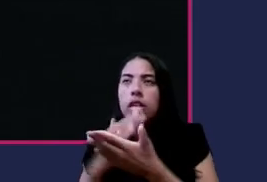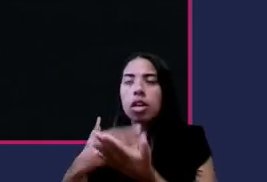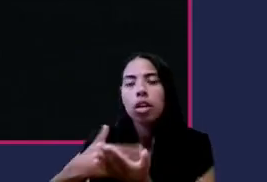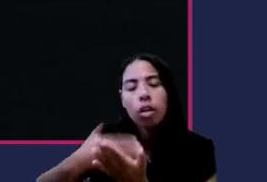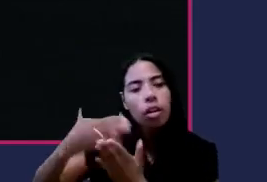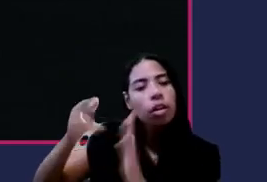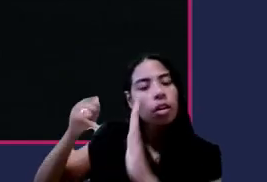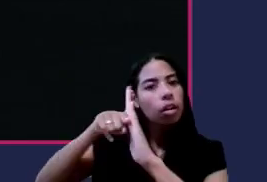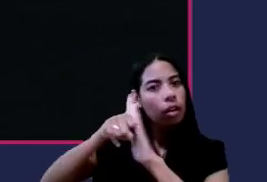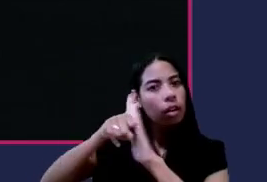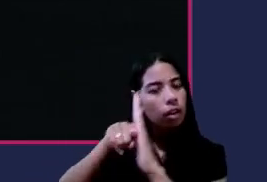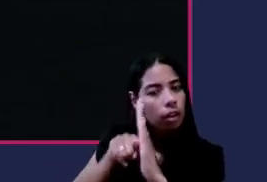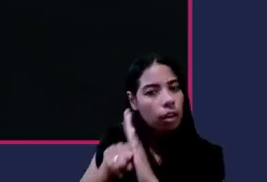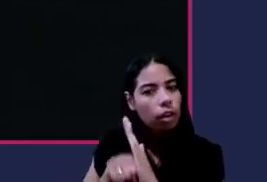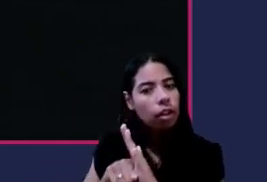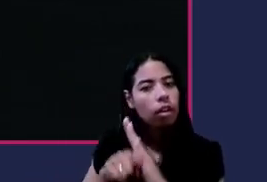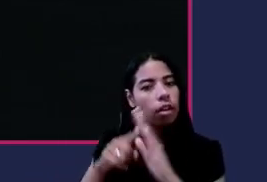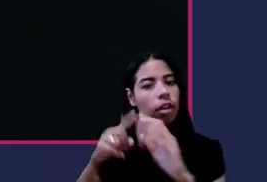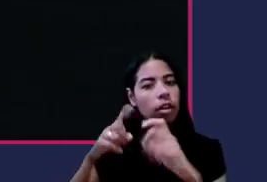removing the restraint from